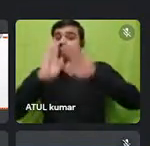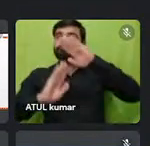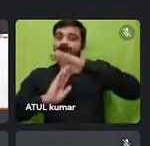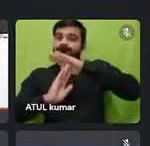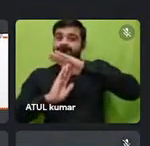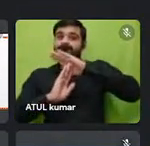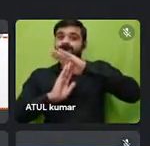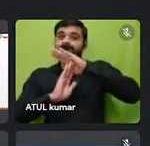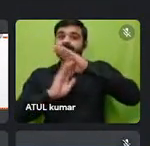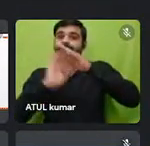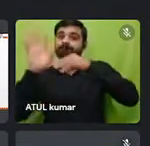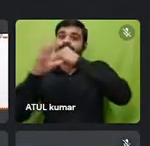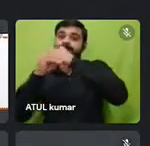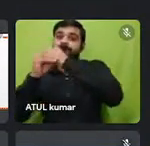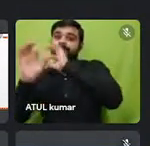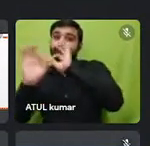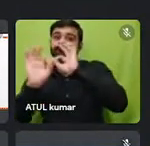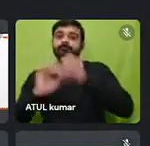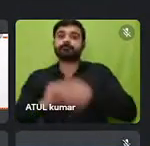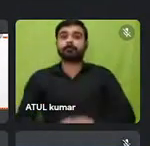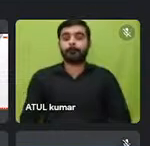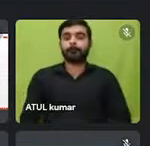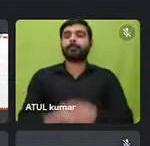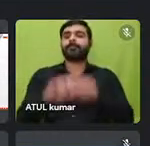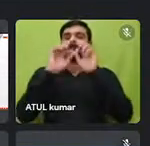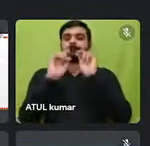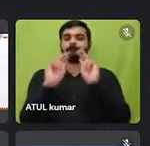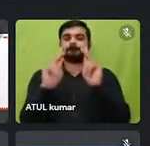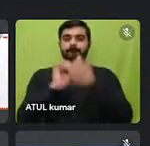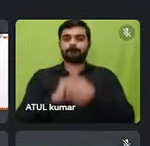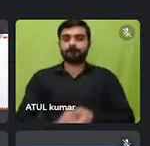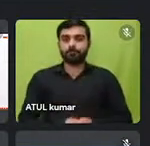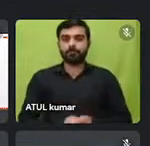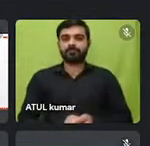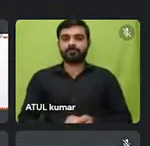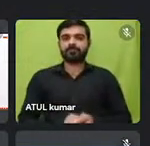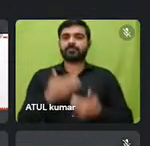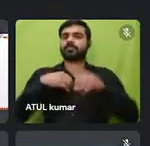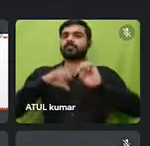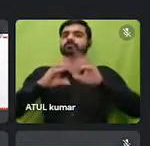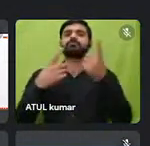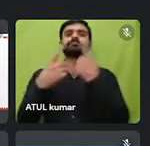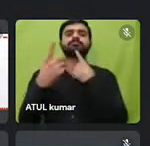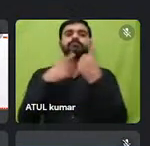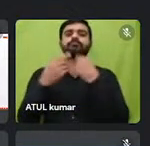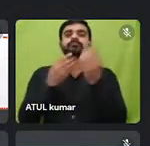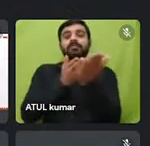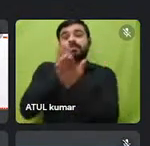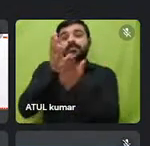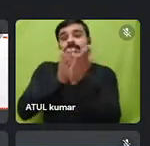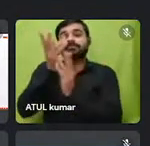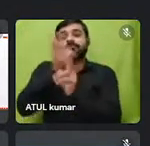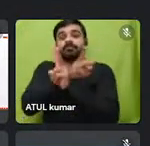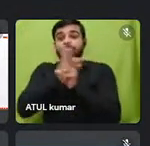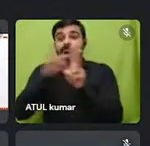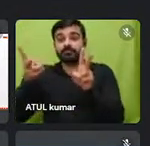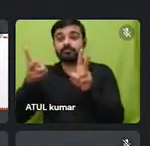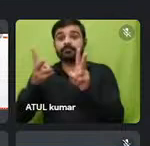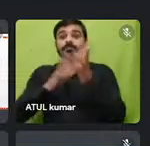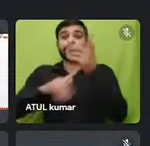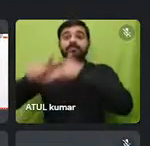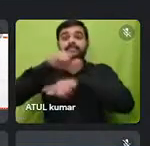just keep carrying on? Okay, so I'm going to talk about multimodality in